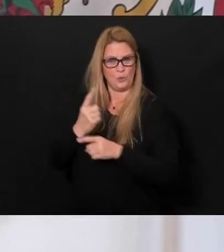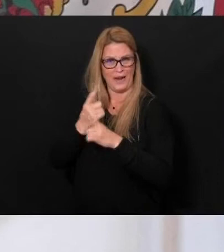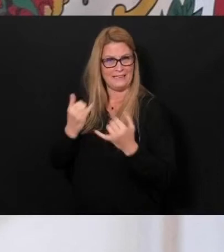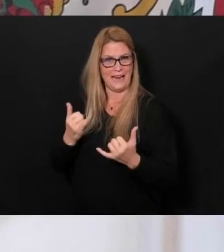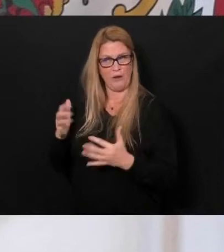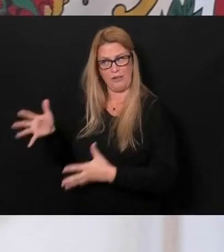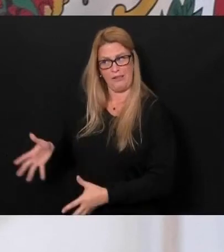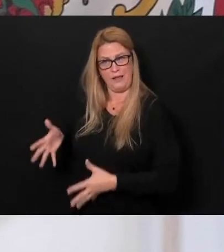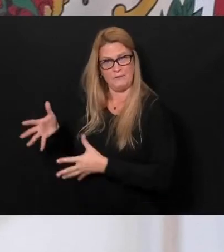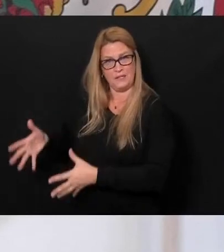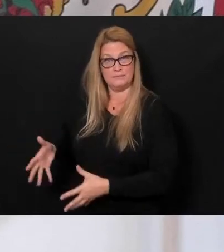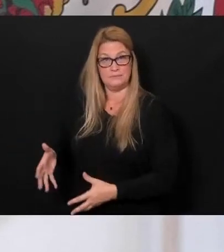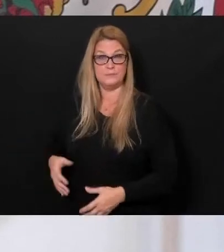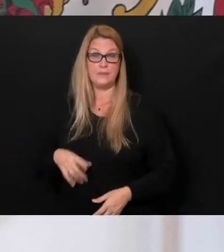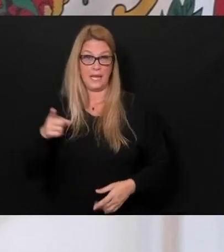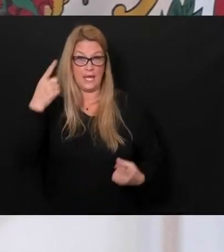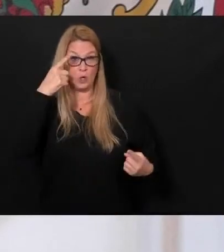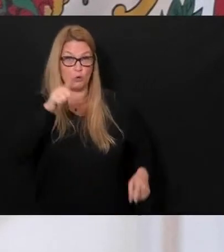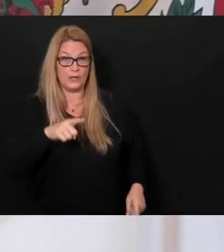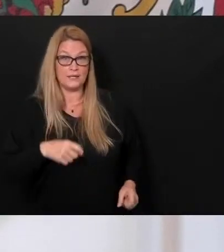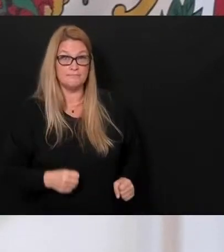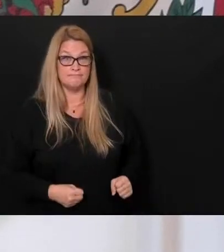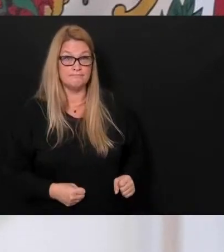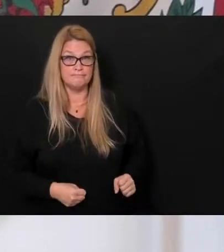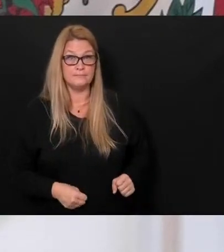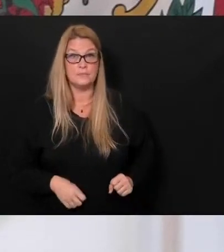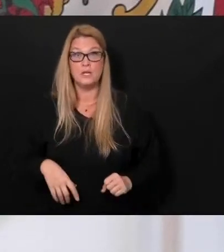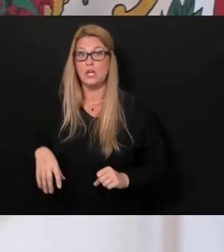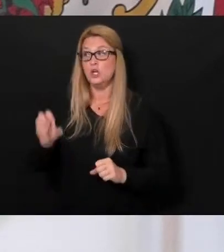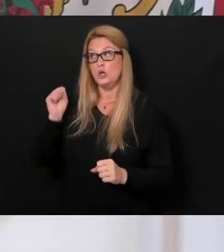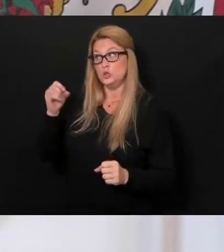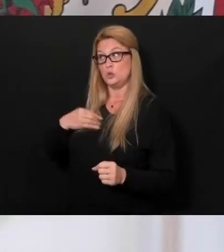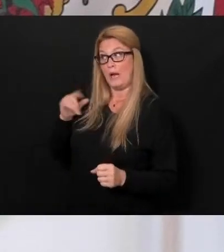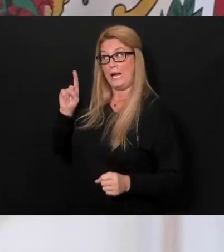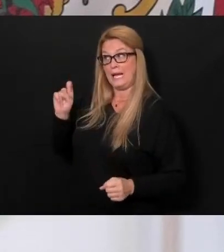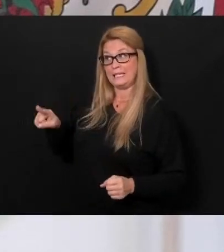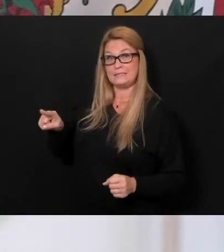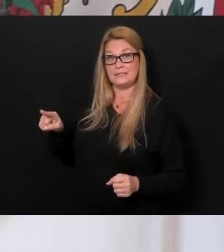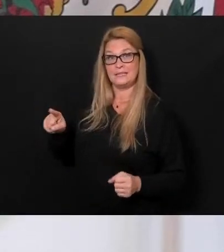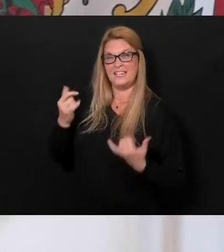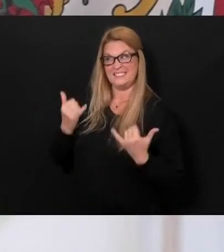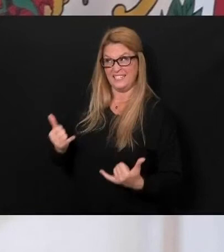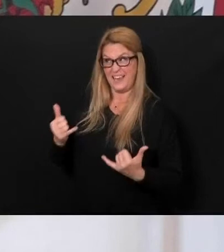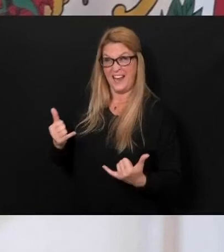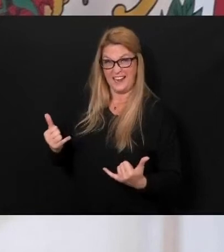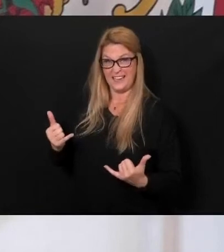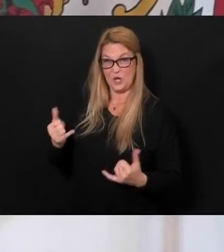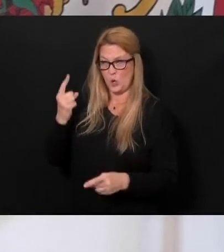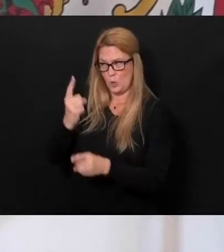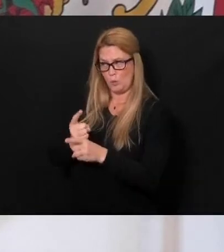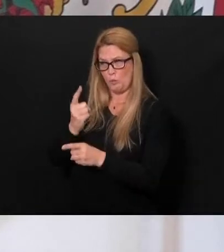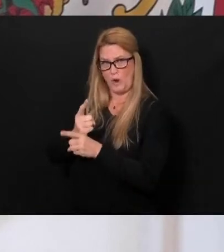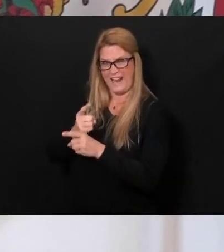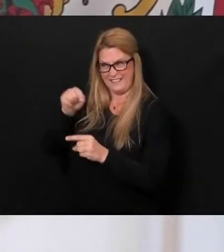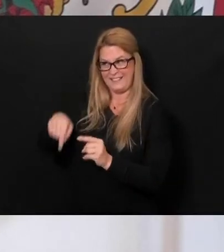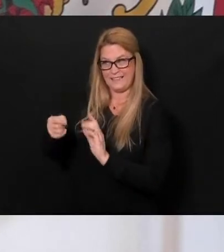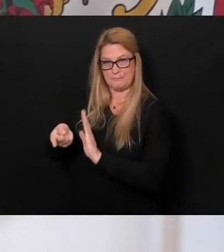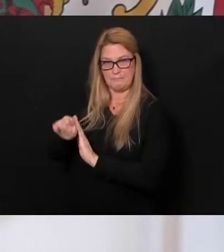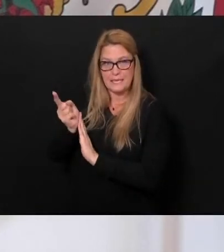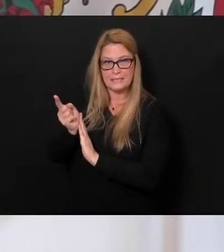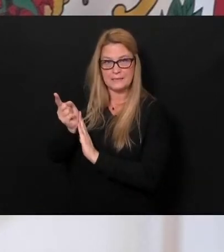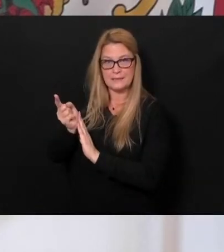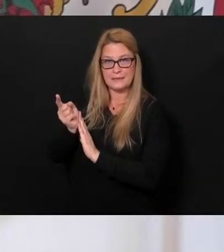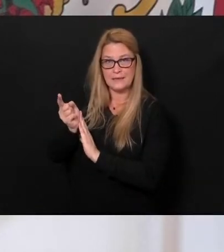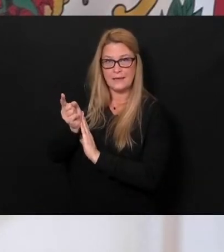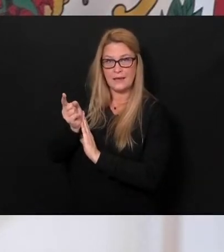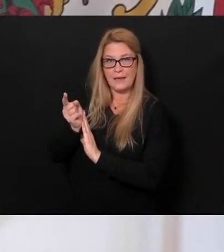Do you agree? And he said, I do. And I said, Jeff, today, right this minute as we're